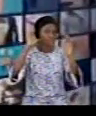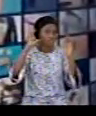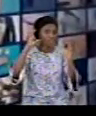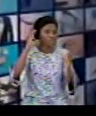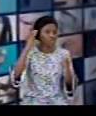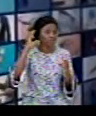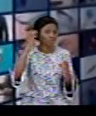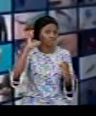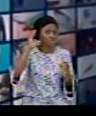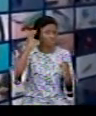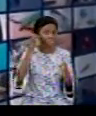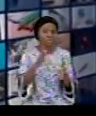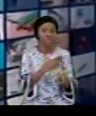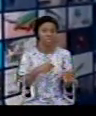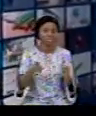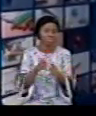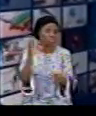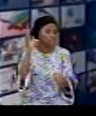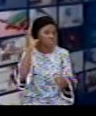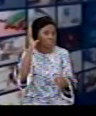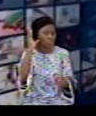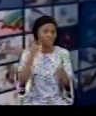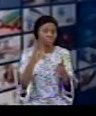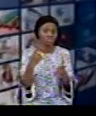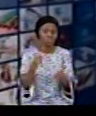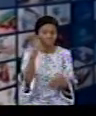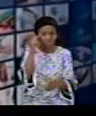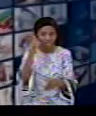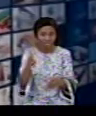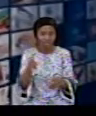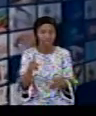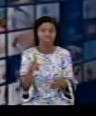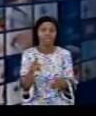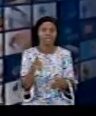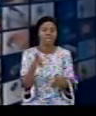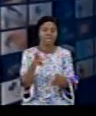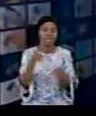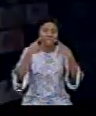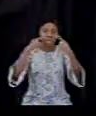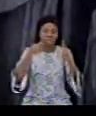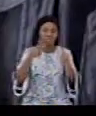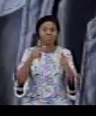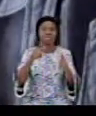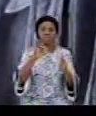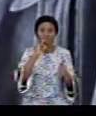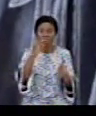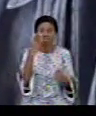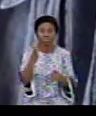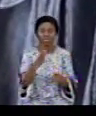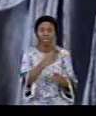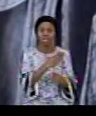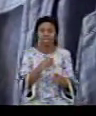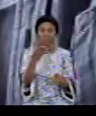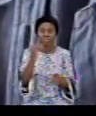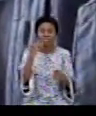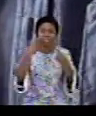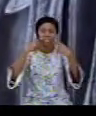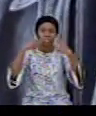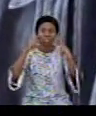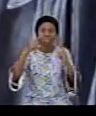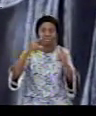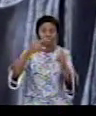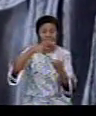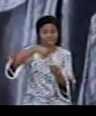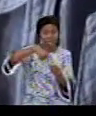hear the television somebody's advertising something there's advertisement all over the world and everybody is saying something